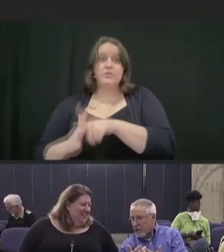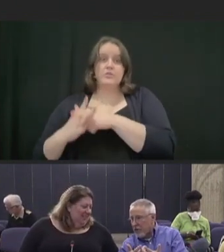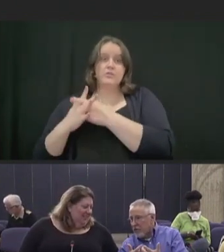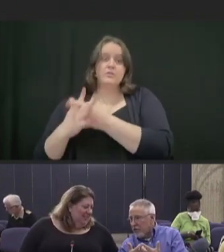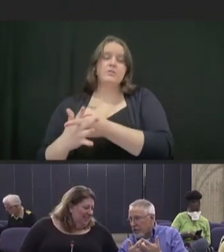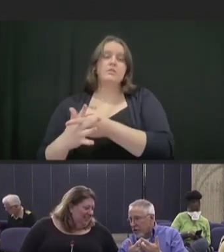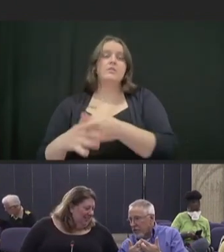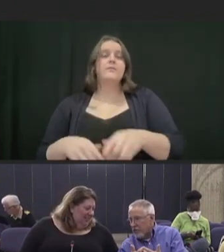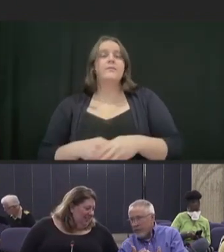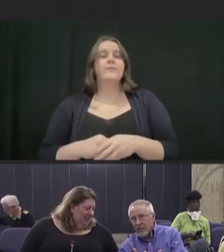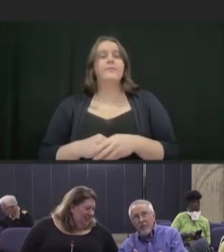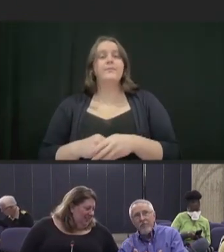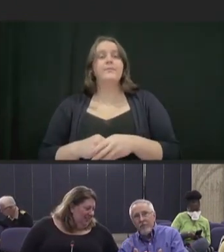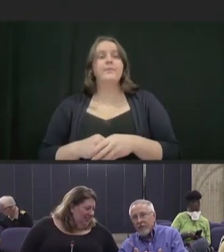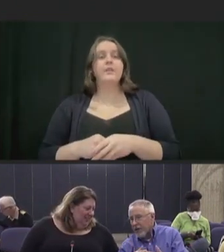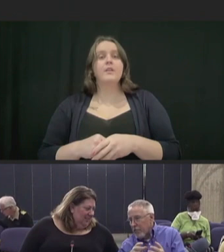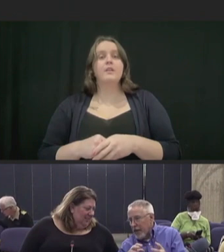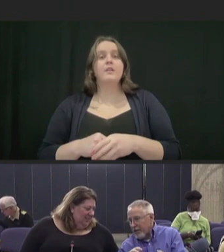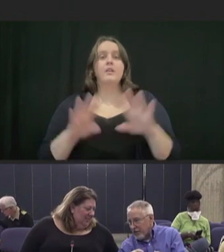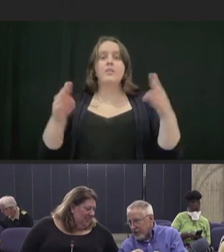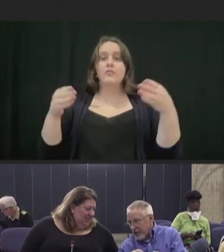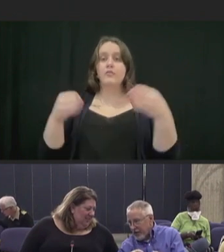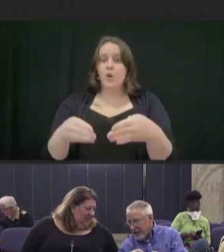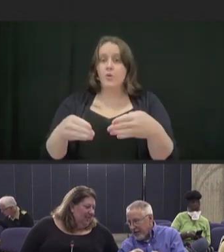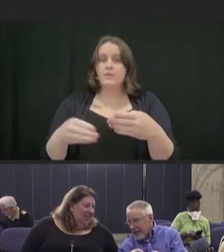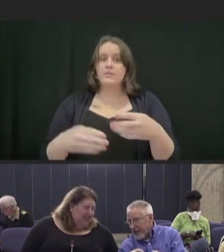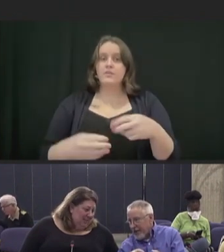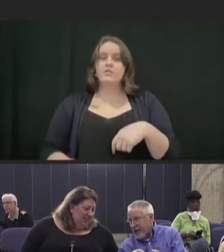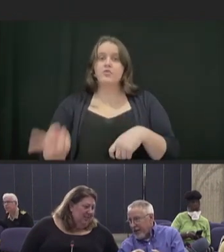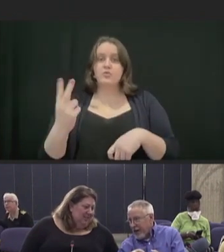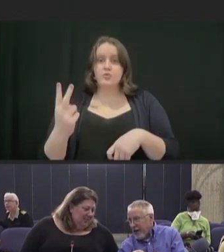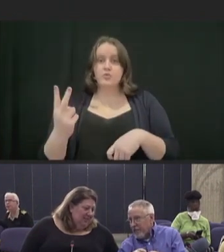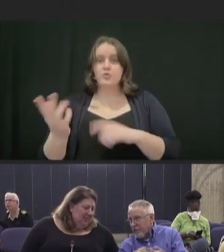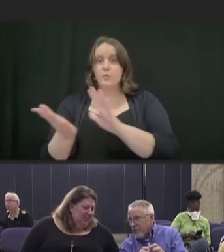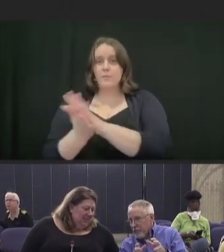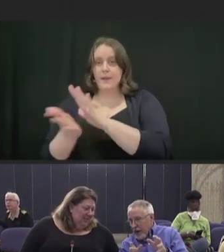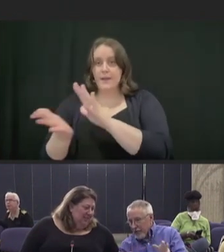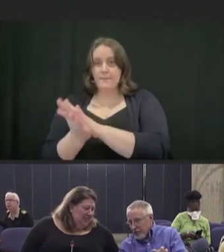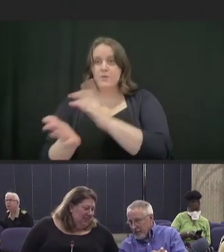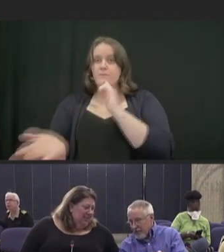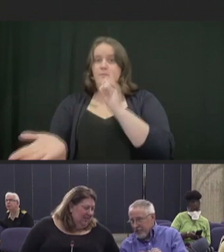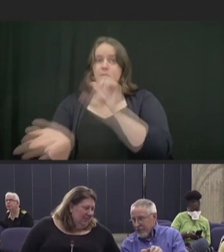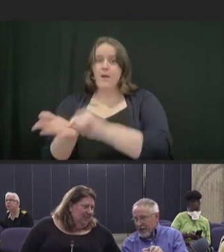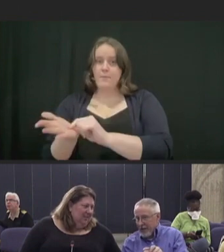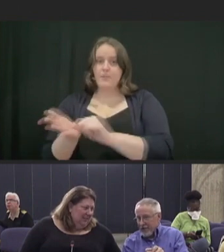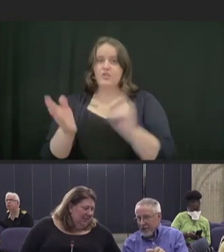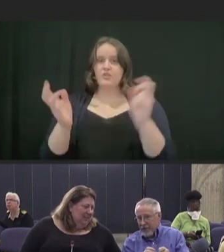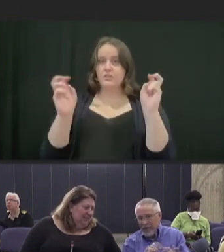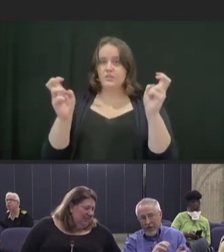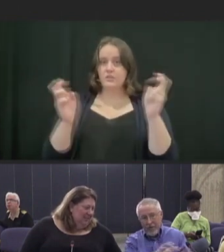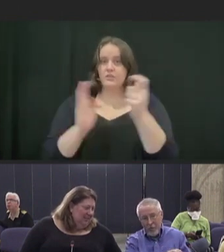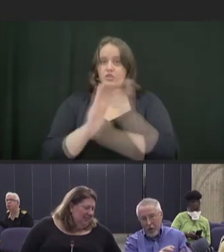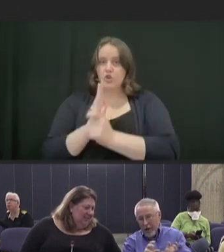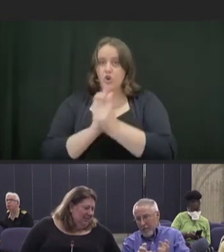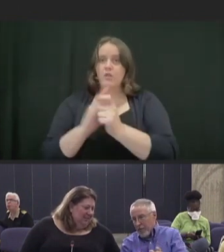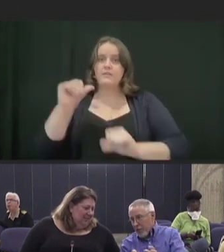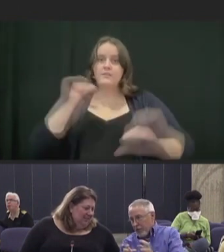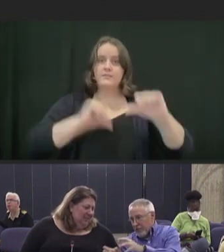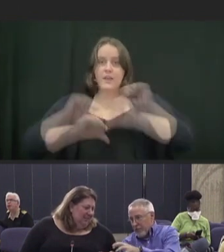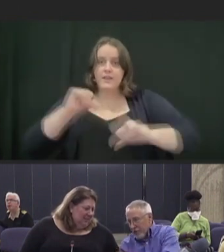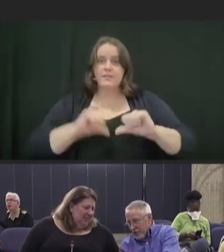so the main focus of this talk will be on these two papers that we published in Science. One was in 2019 and one in this